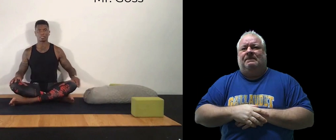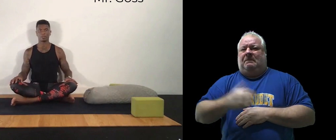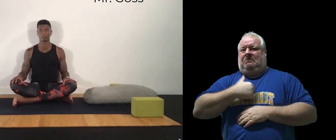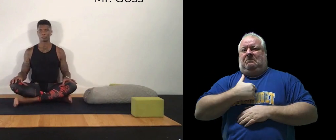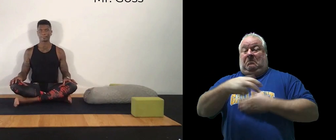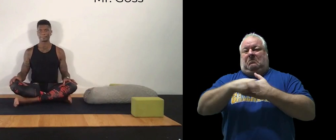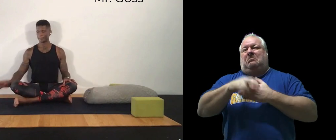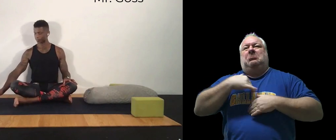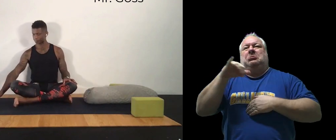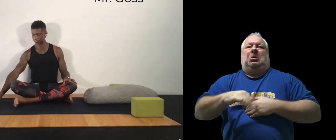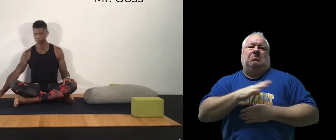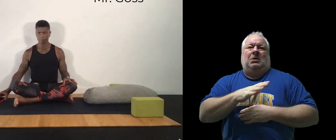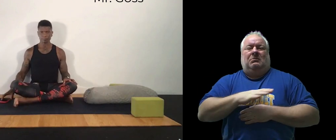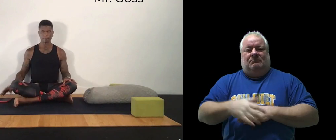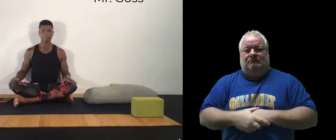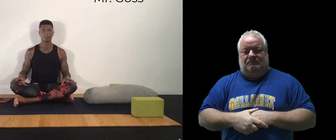at the wall since I'm here.